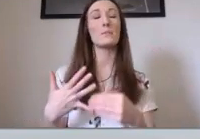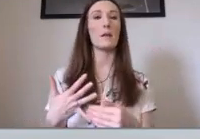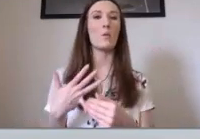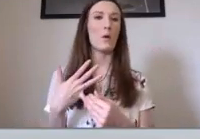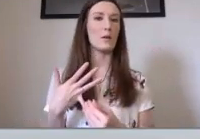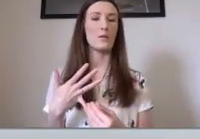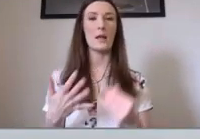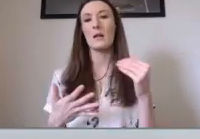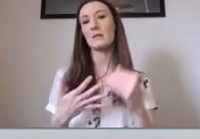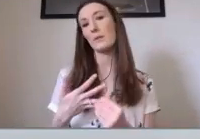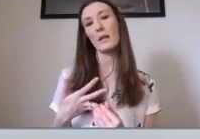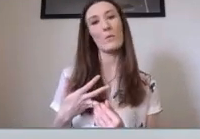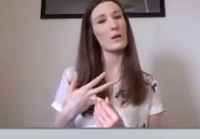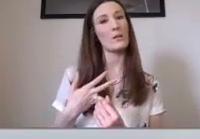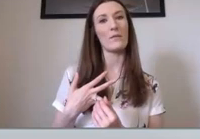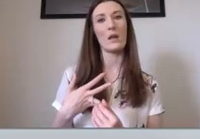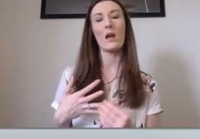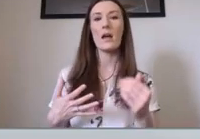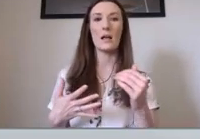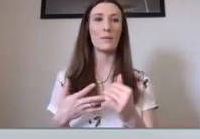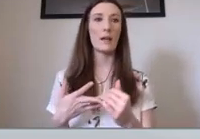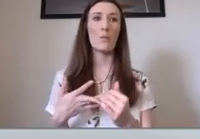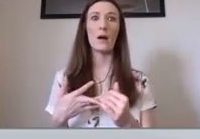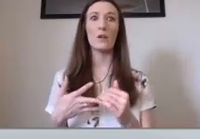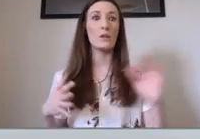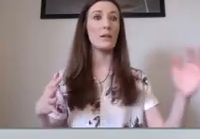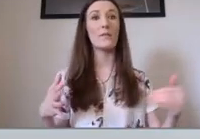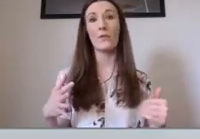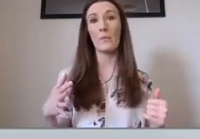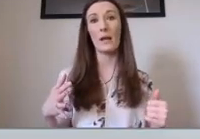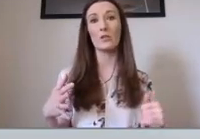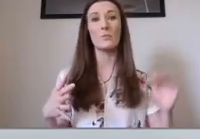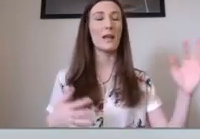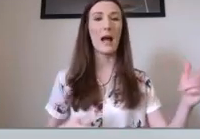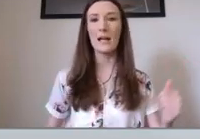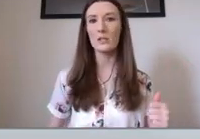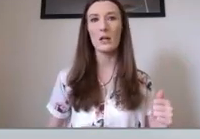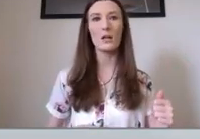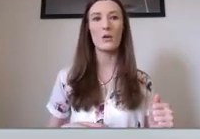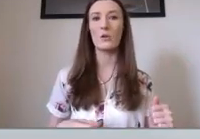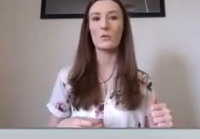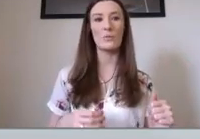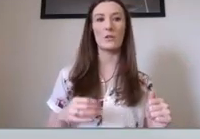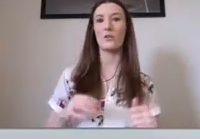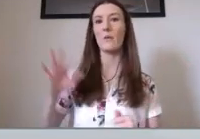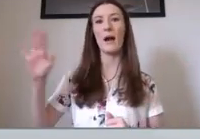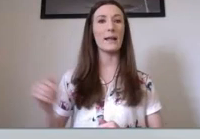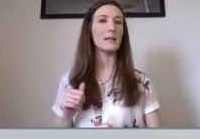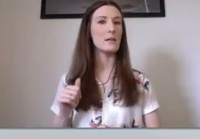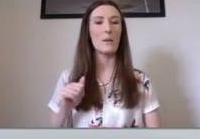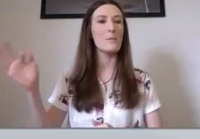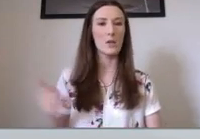So explaining why you're late, explaining why you're leaving, explaining why you're leaving for a minute and just be like, I just got to go use the